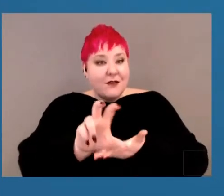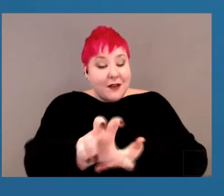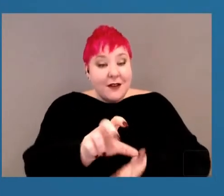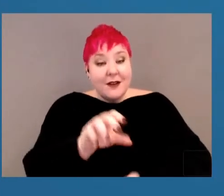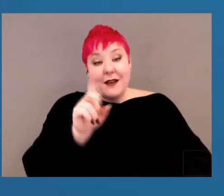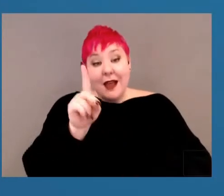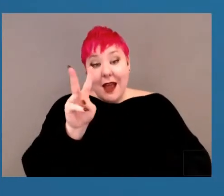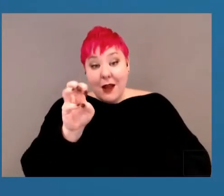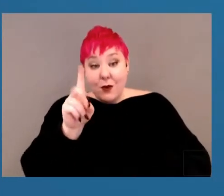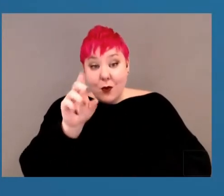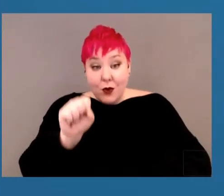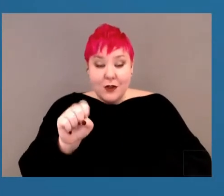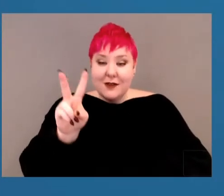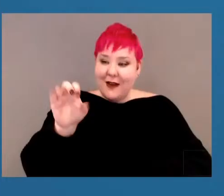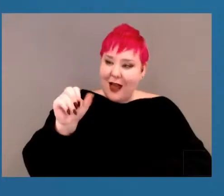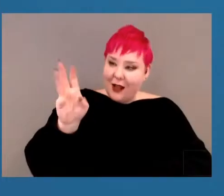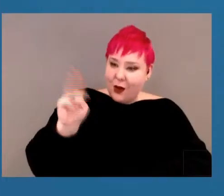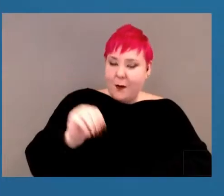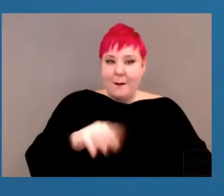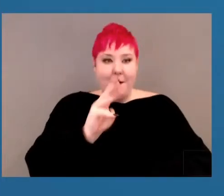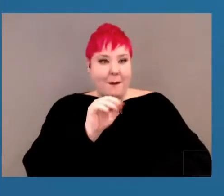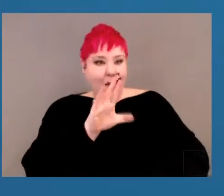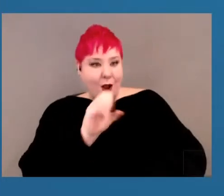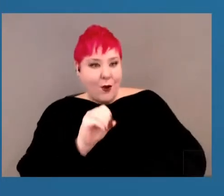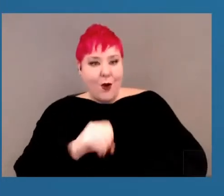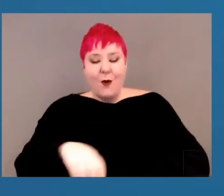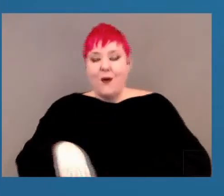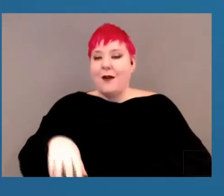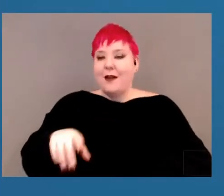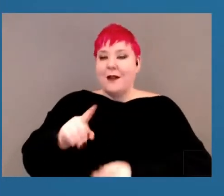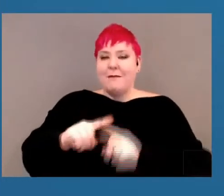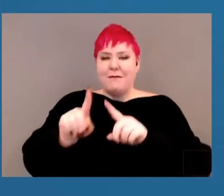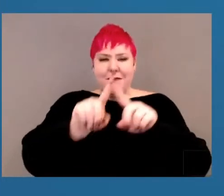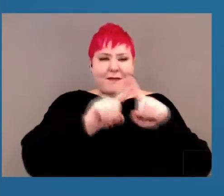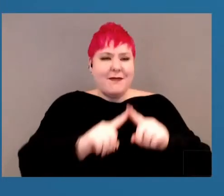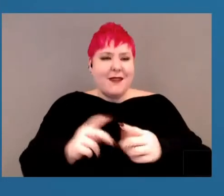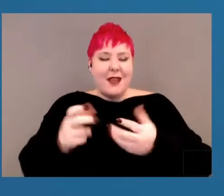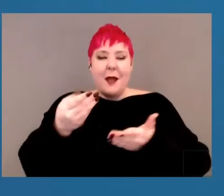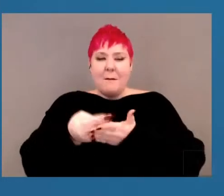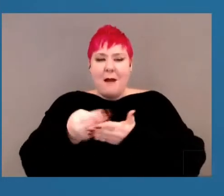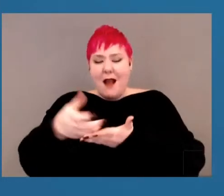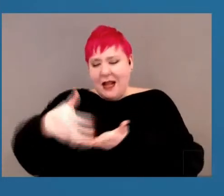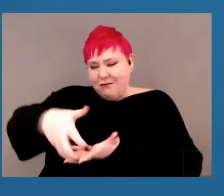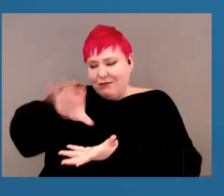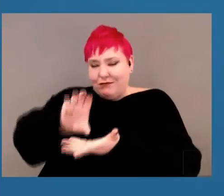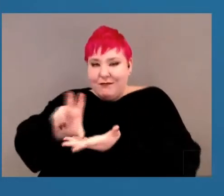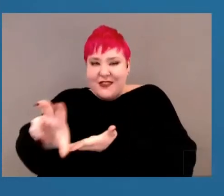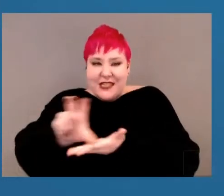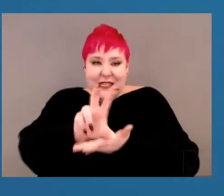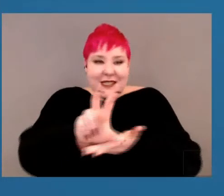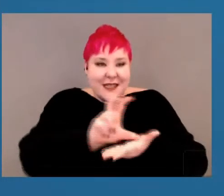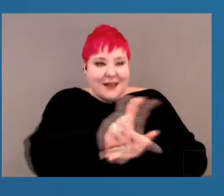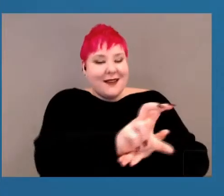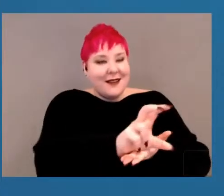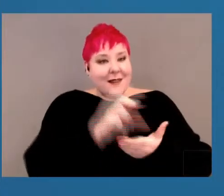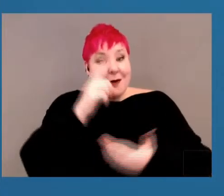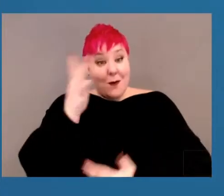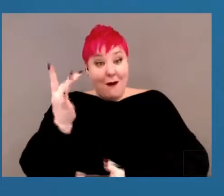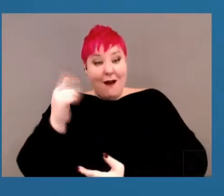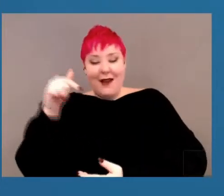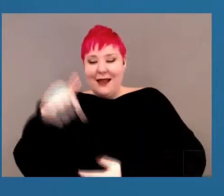Menlo Micro, Global Foundries investing billions and billions of dollars more because they see that this is the place for future